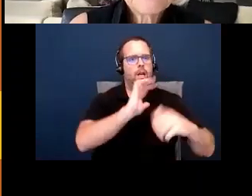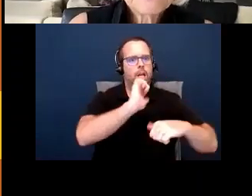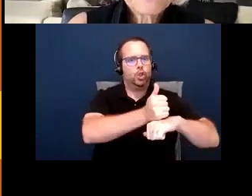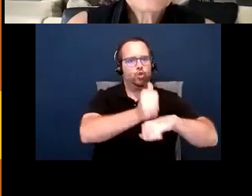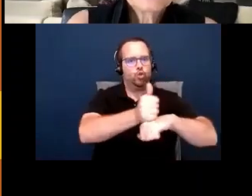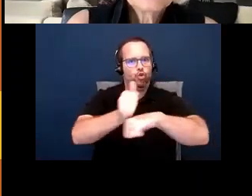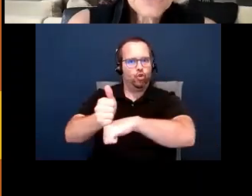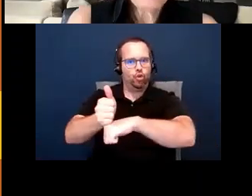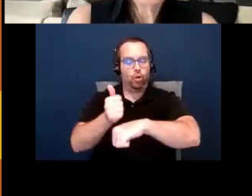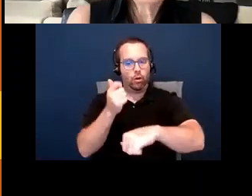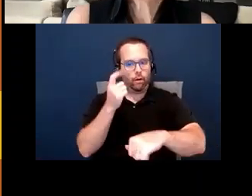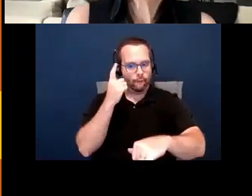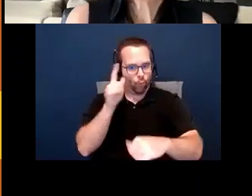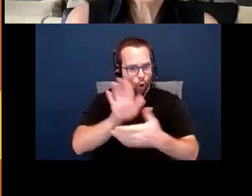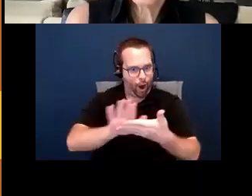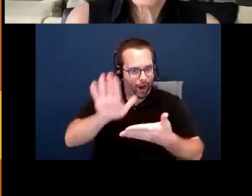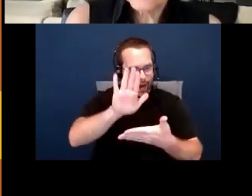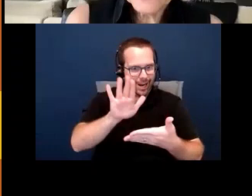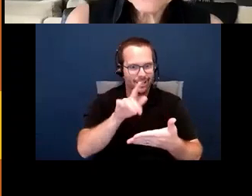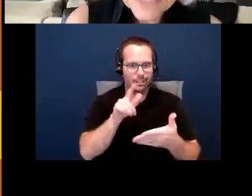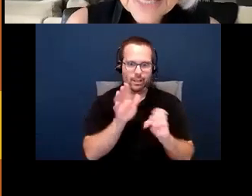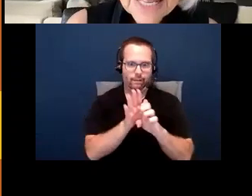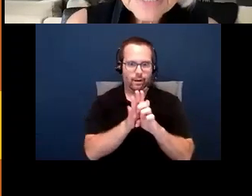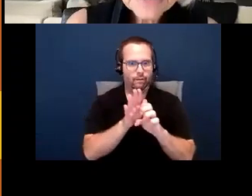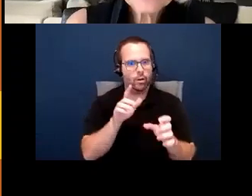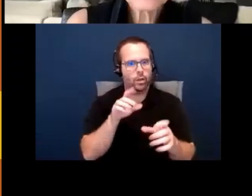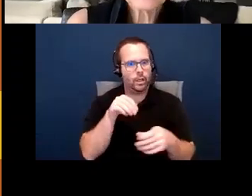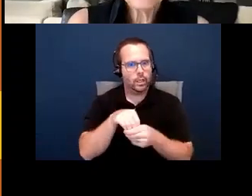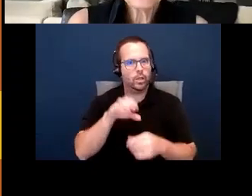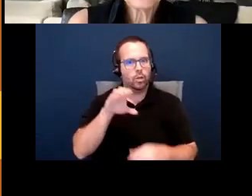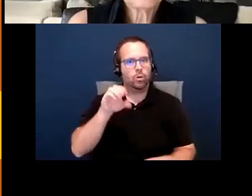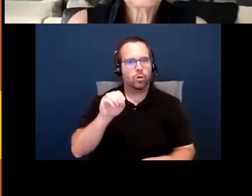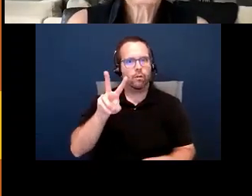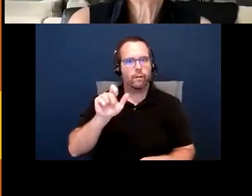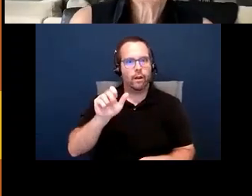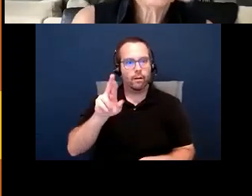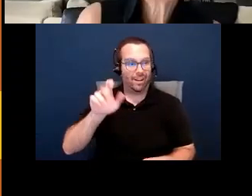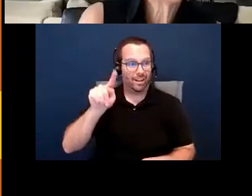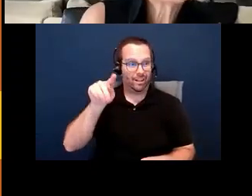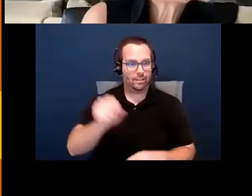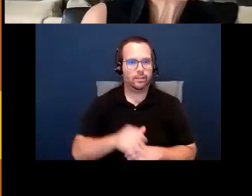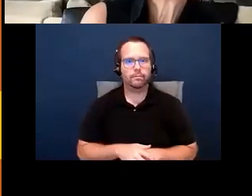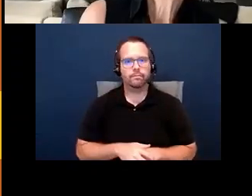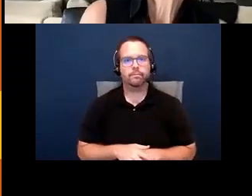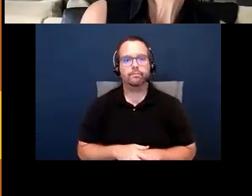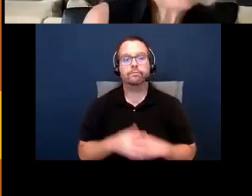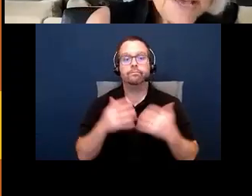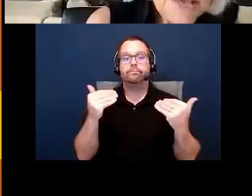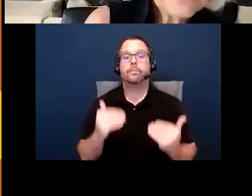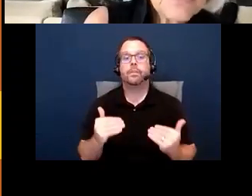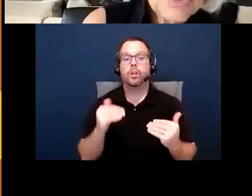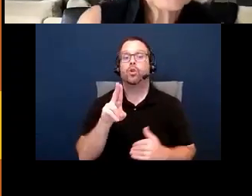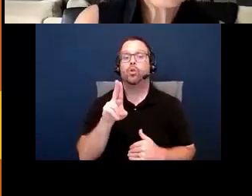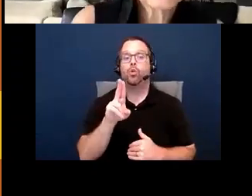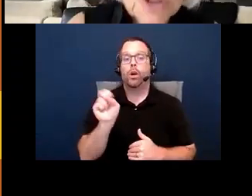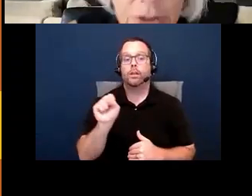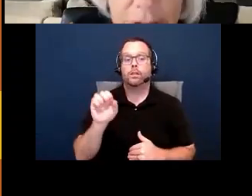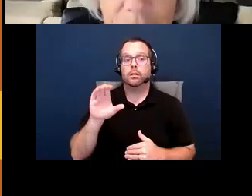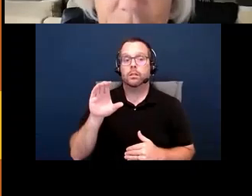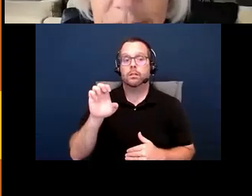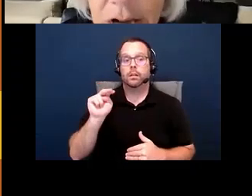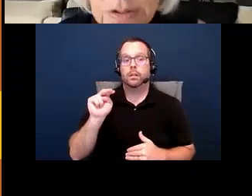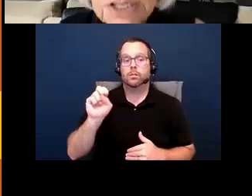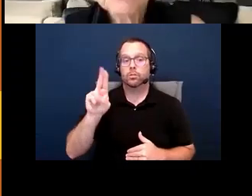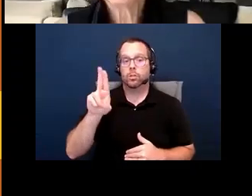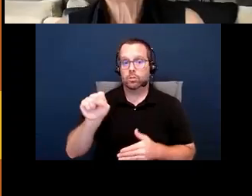covariates. Now, there's this U.S. Census, the survey. The U.S. Census is independent, of course, from the Survey